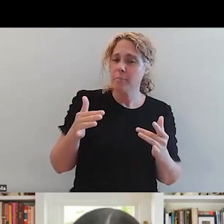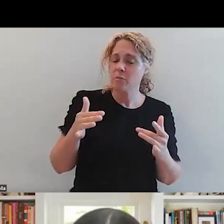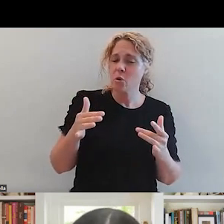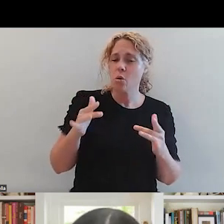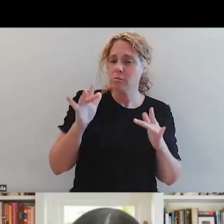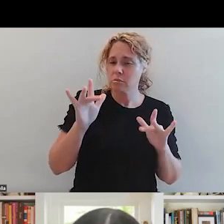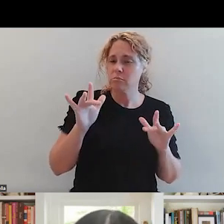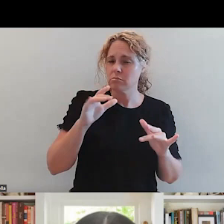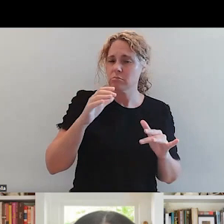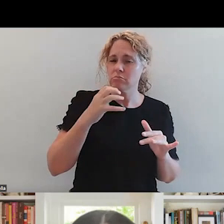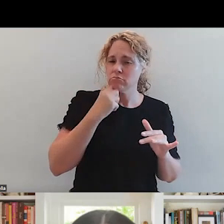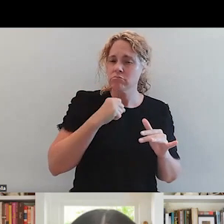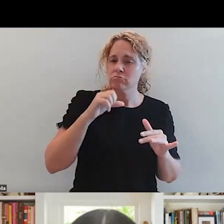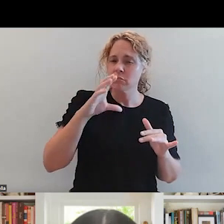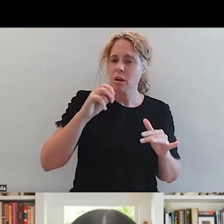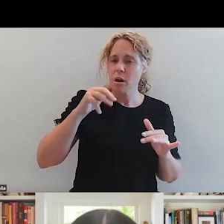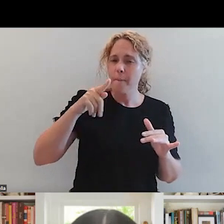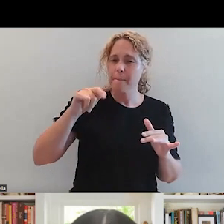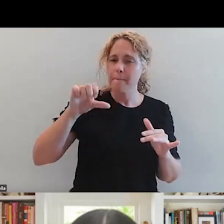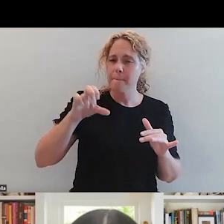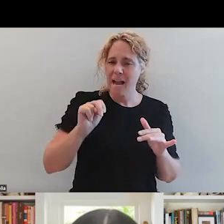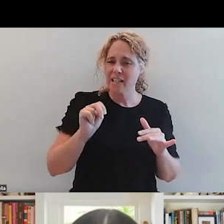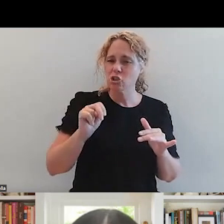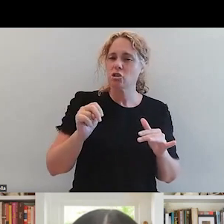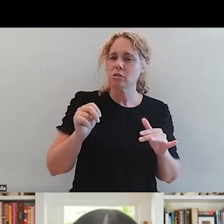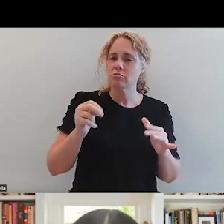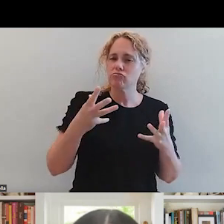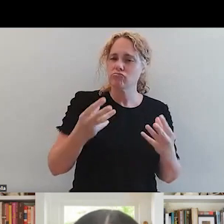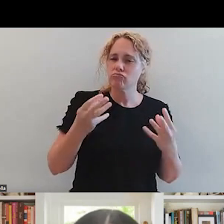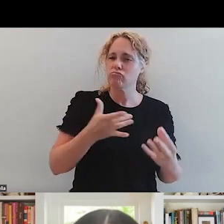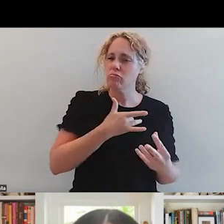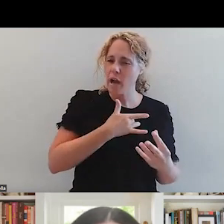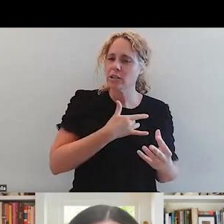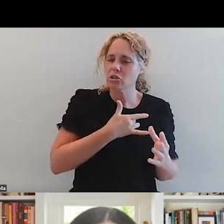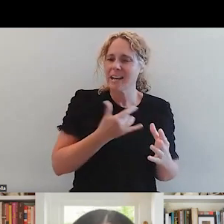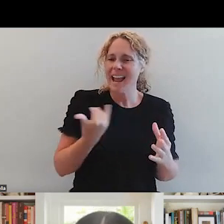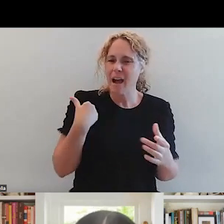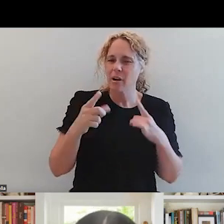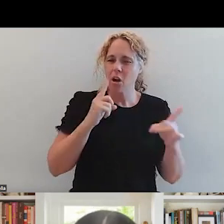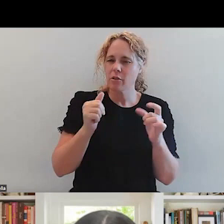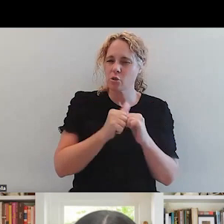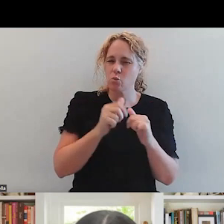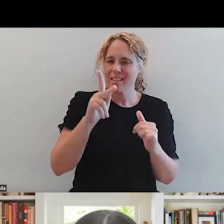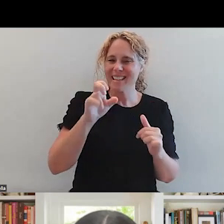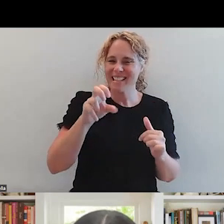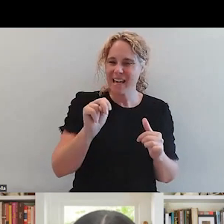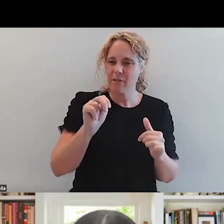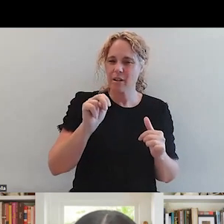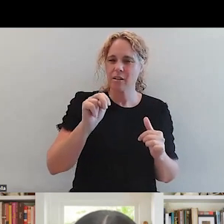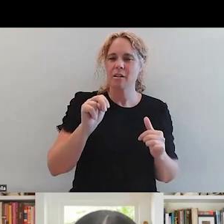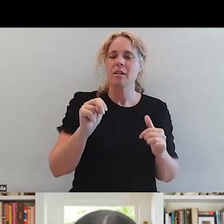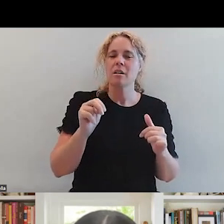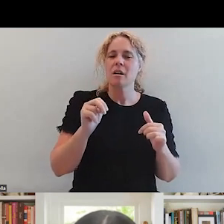compassion and having a conversation with Kevin Briggs. Can you talk a little bit about how that could be